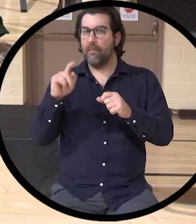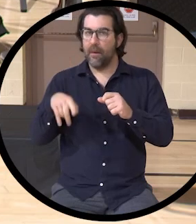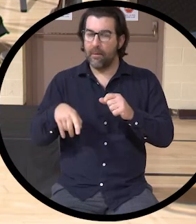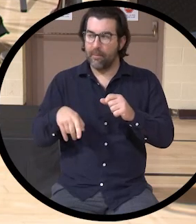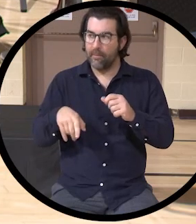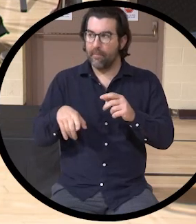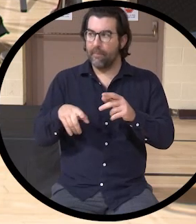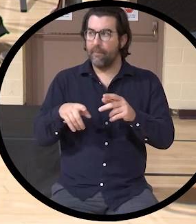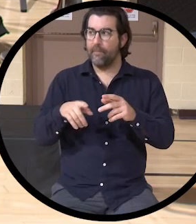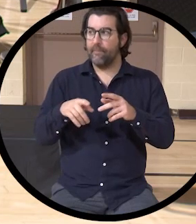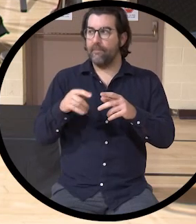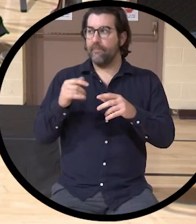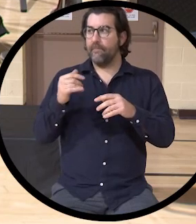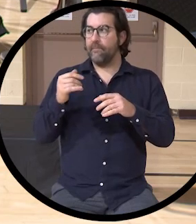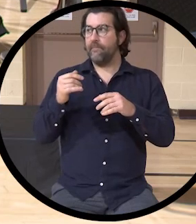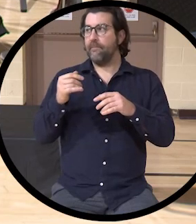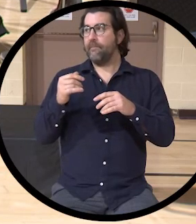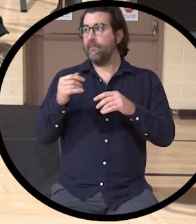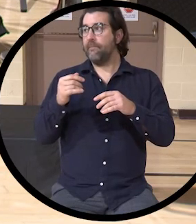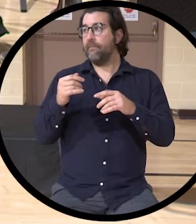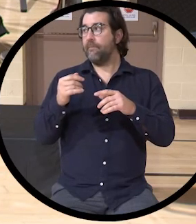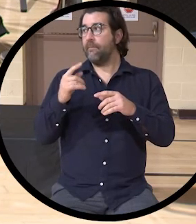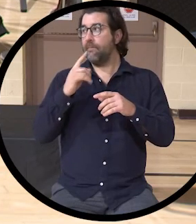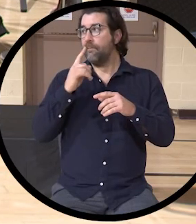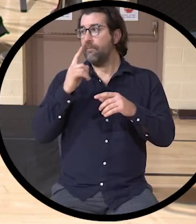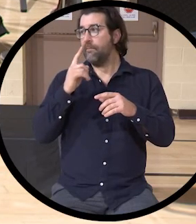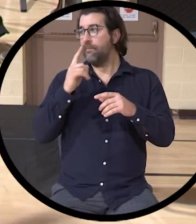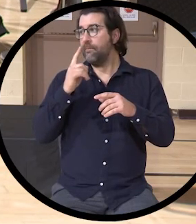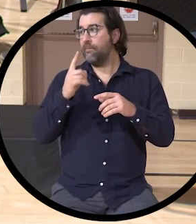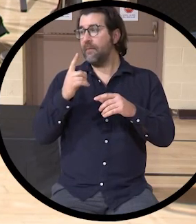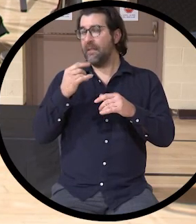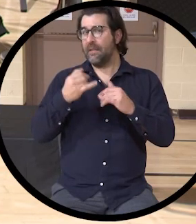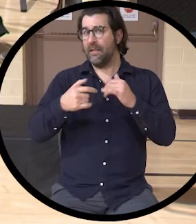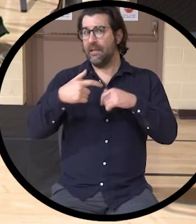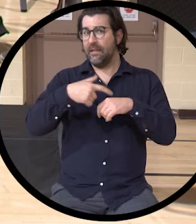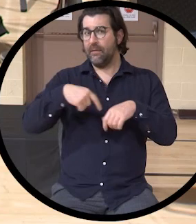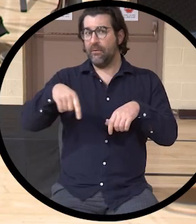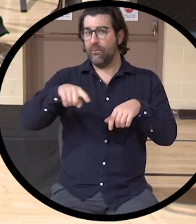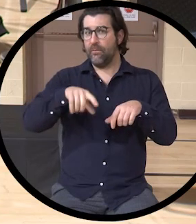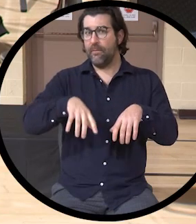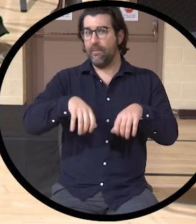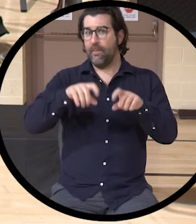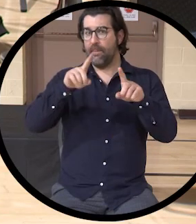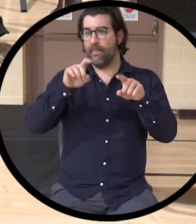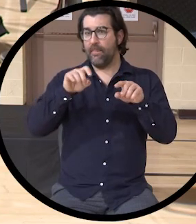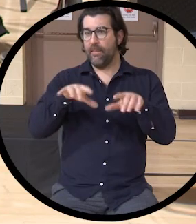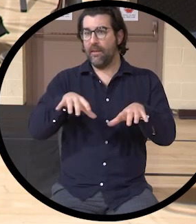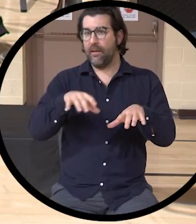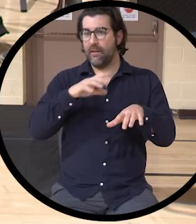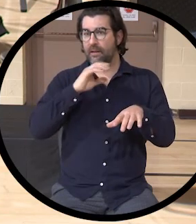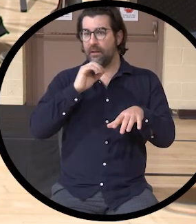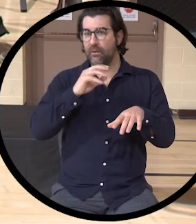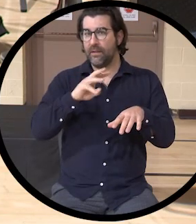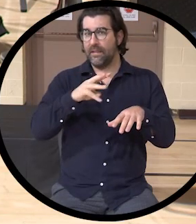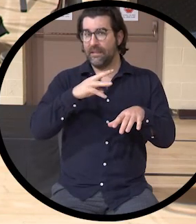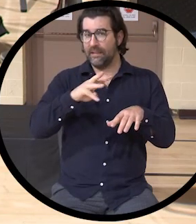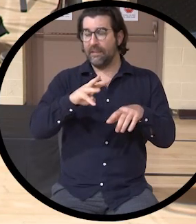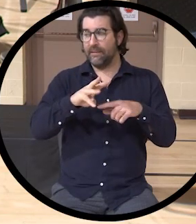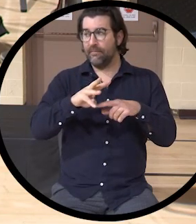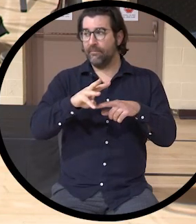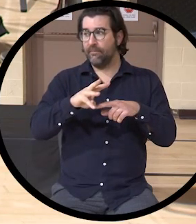and the last time that probably any of us took a test was when we were 16. Okay,